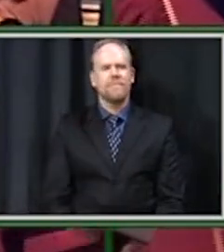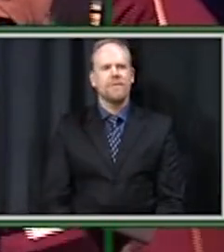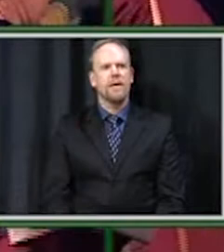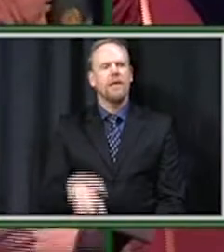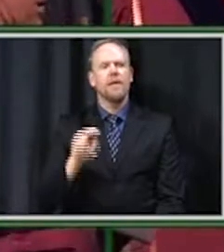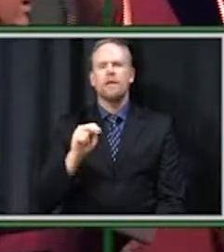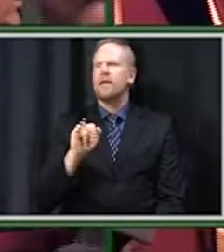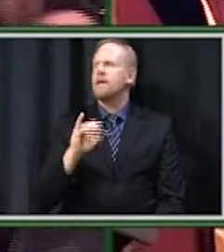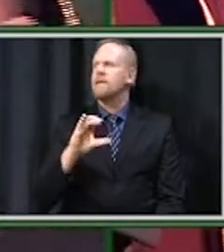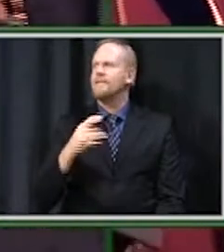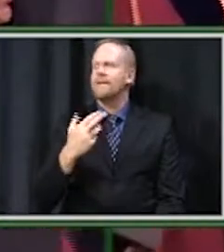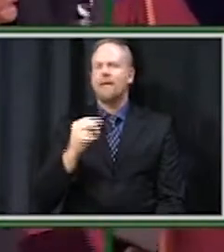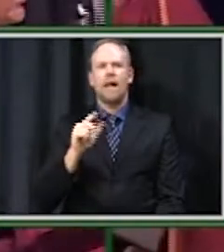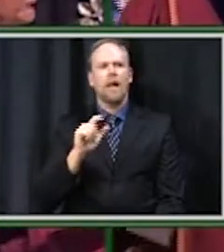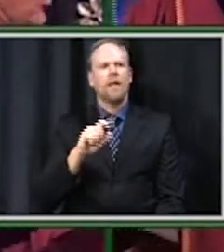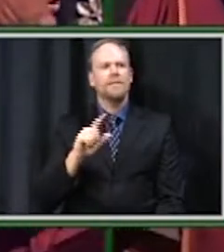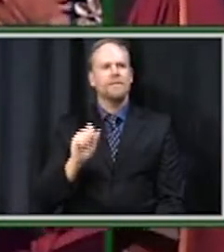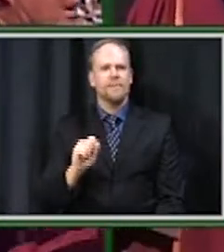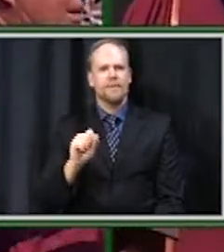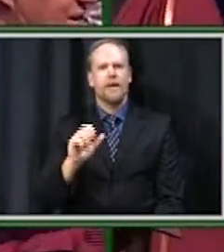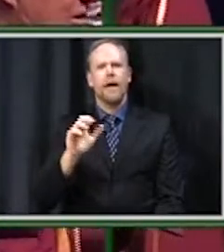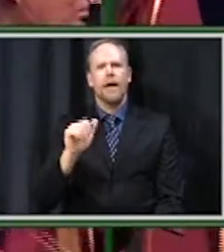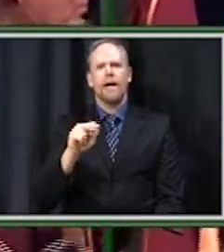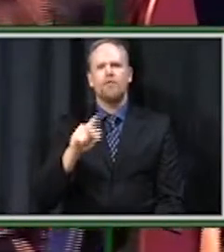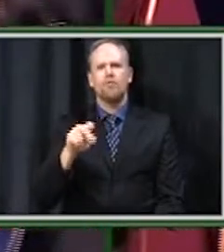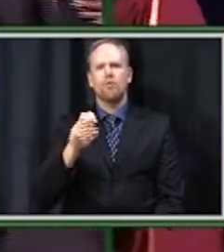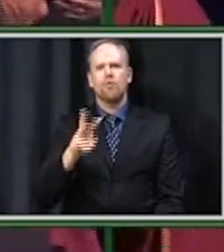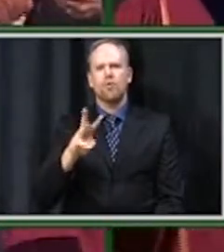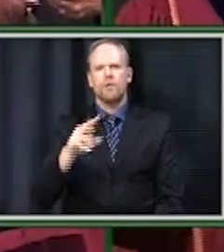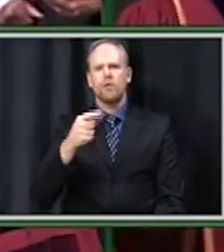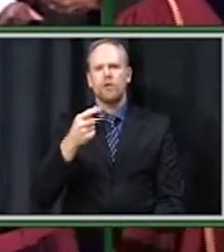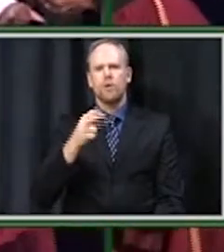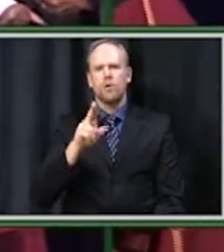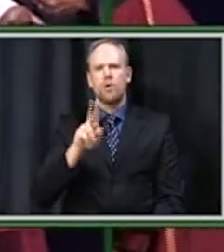Nicholas Andrew Guzman.